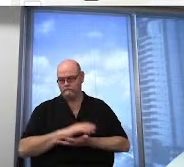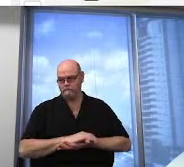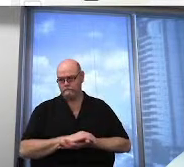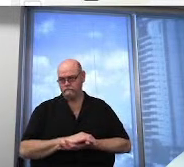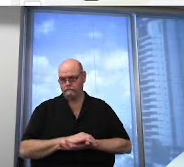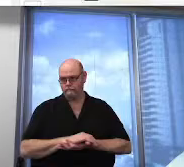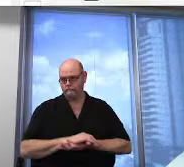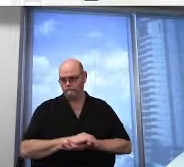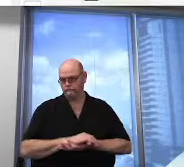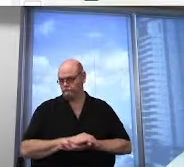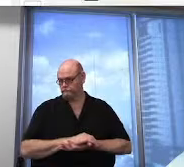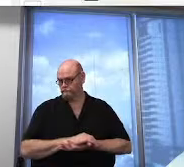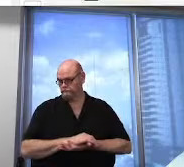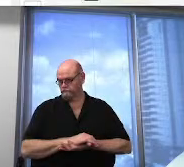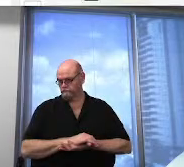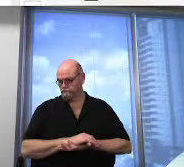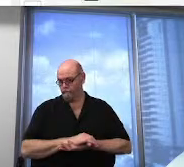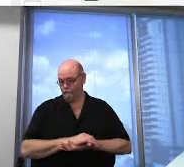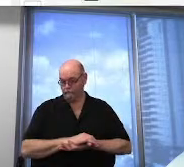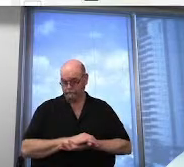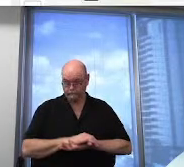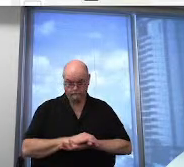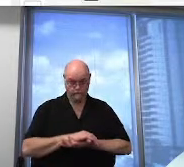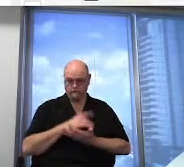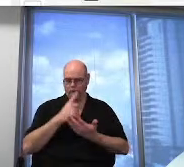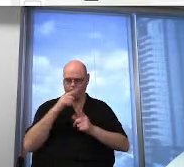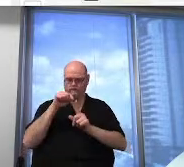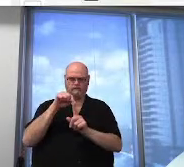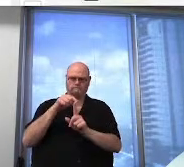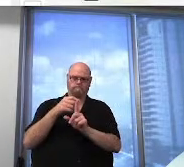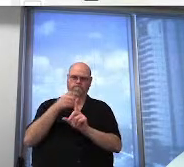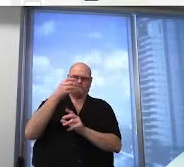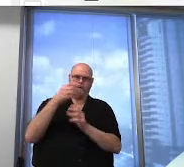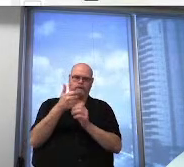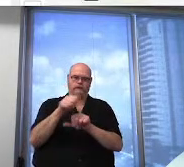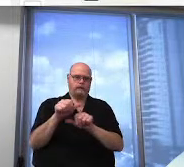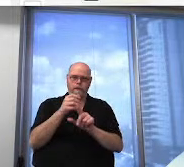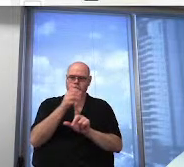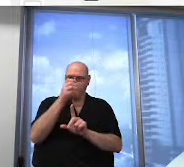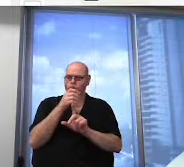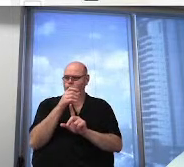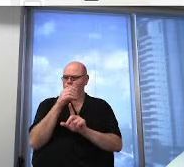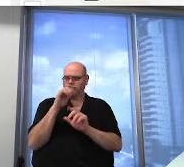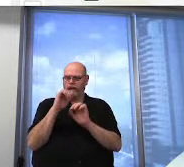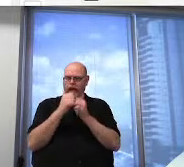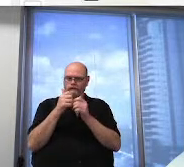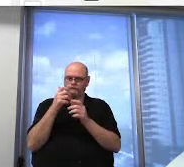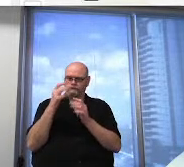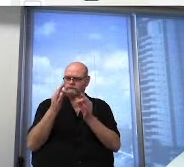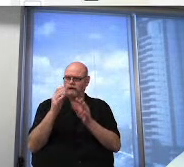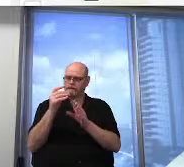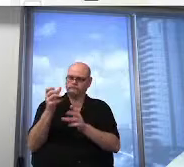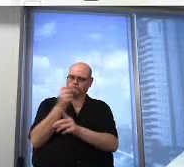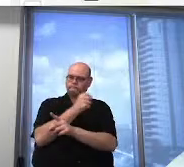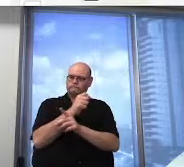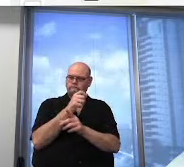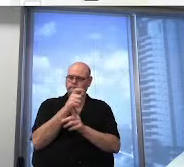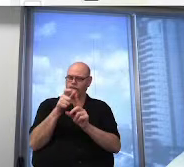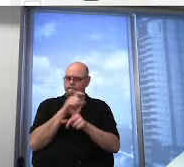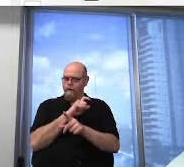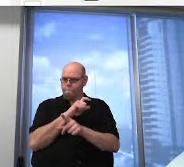system. But for a given pole, how do you decide to